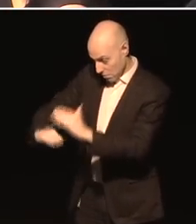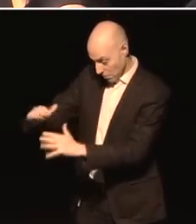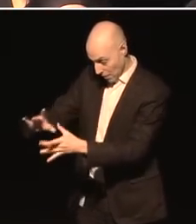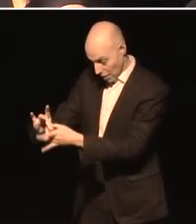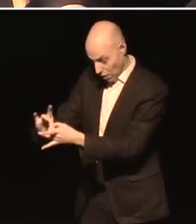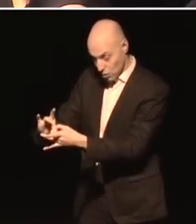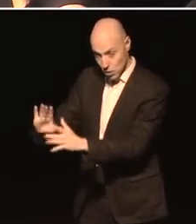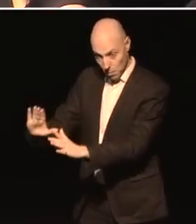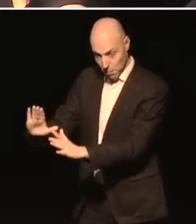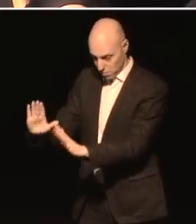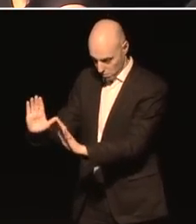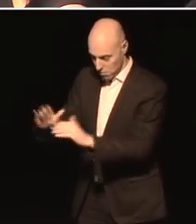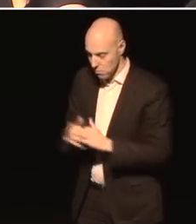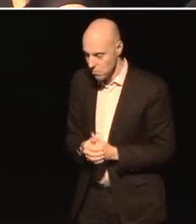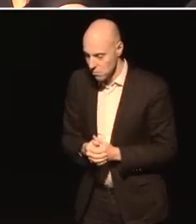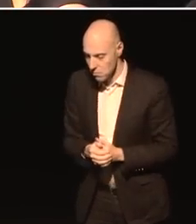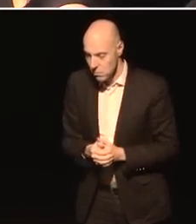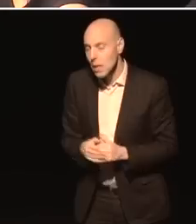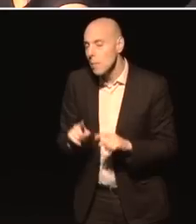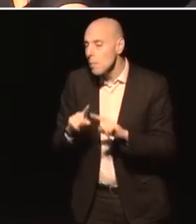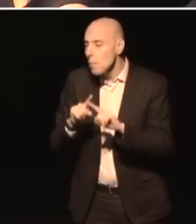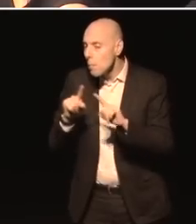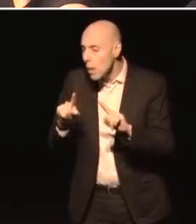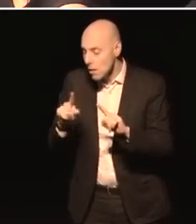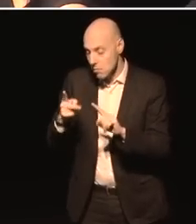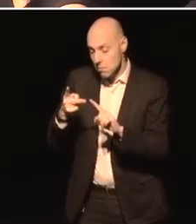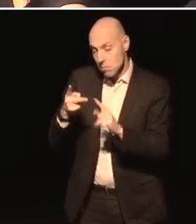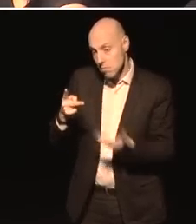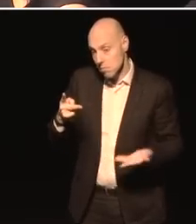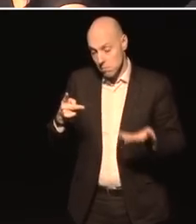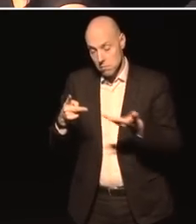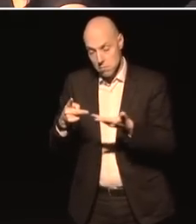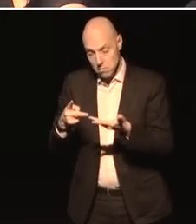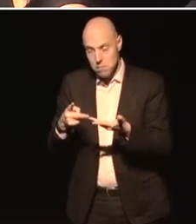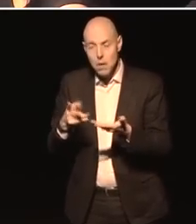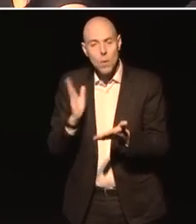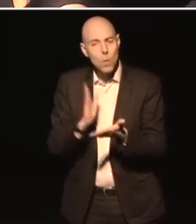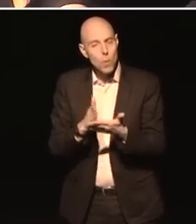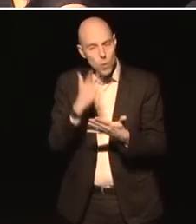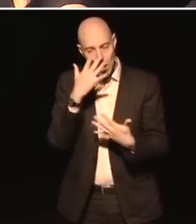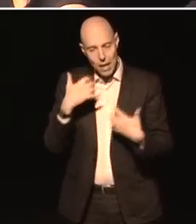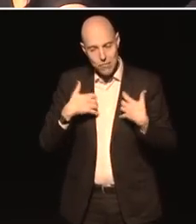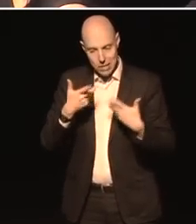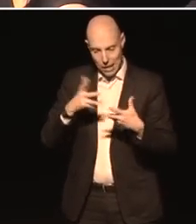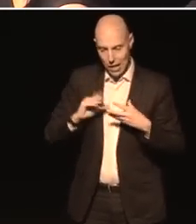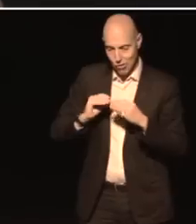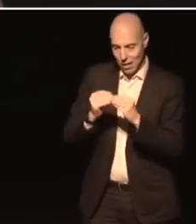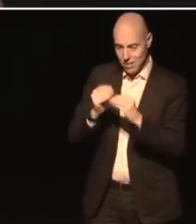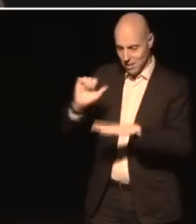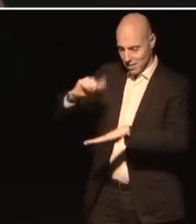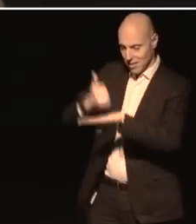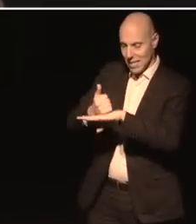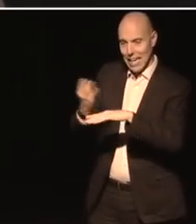relationship with the community. But on top of that, he'd created a very interesting installation. And the